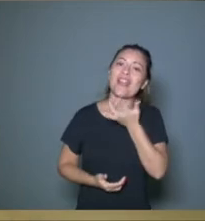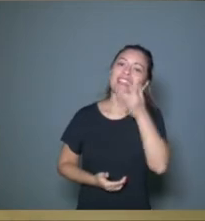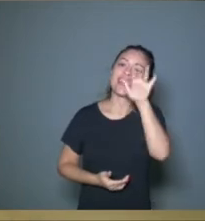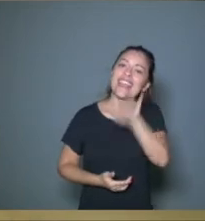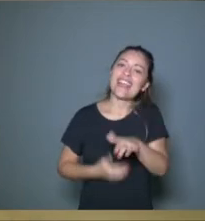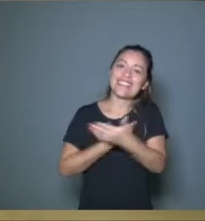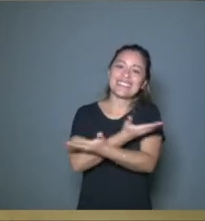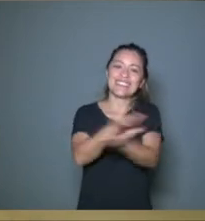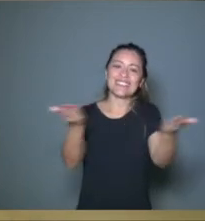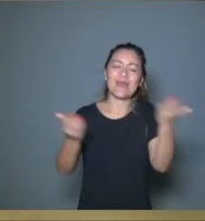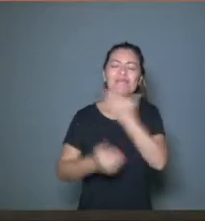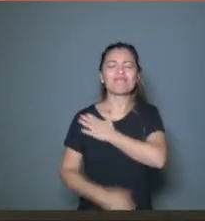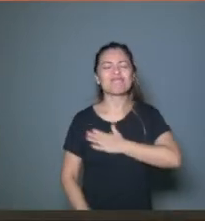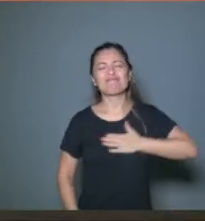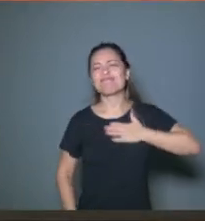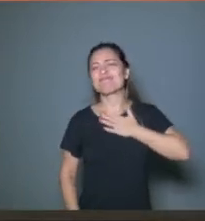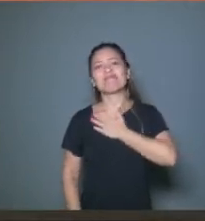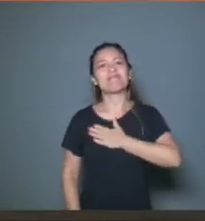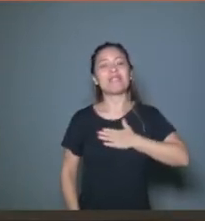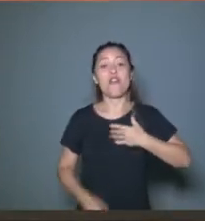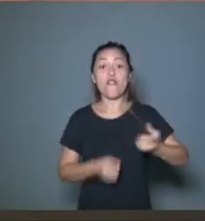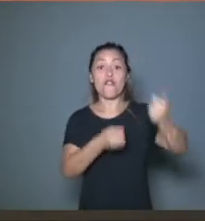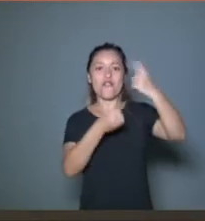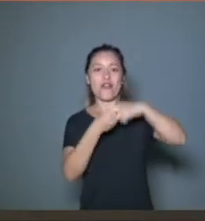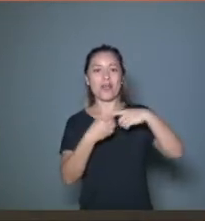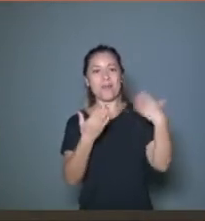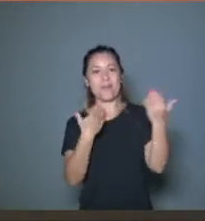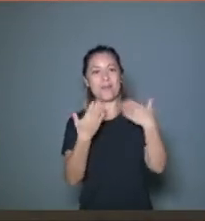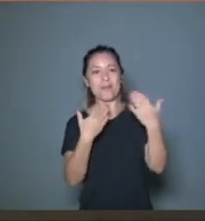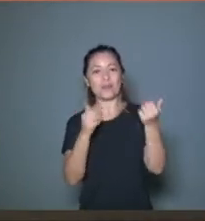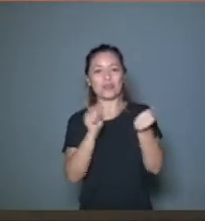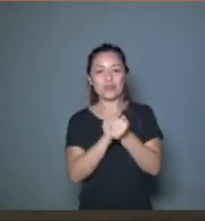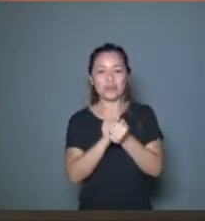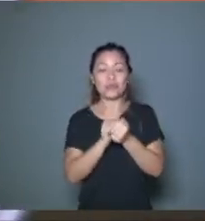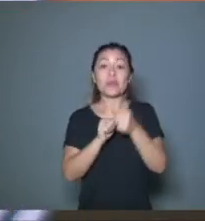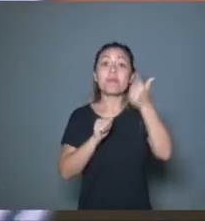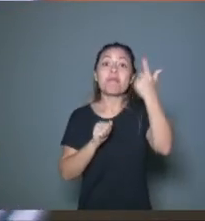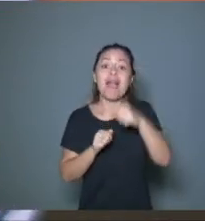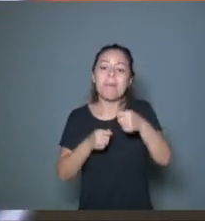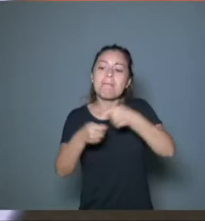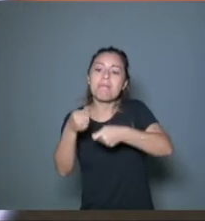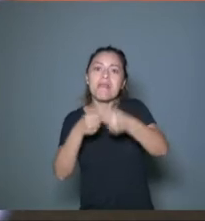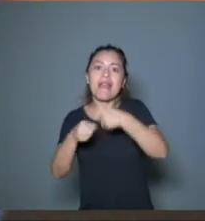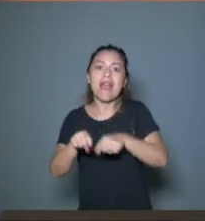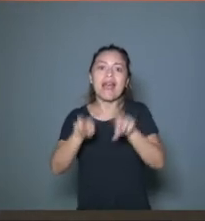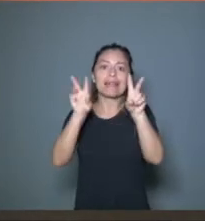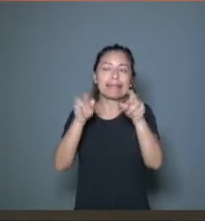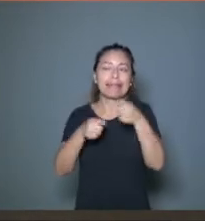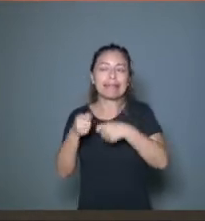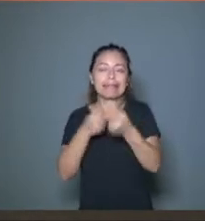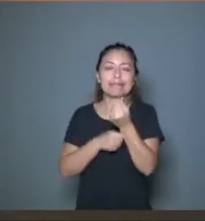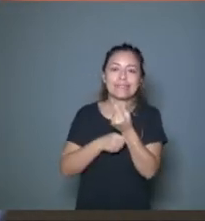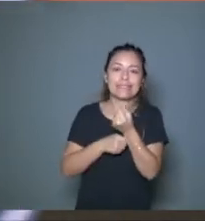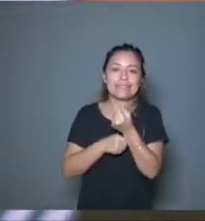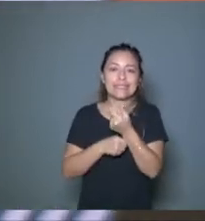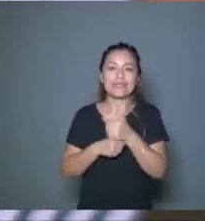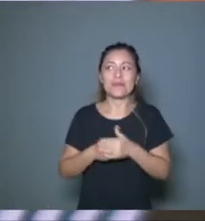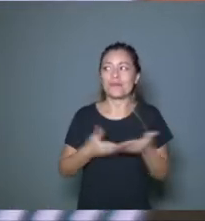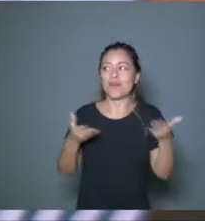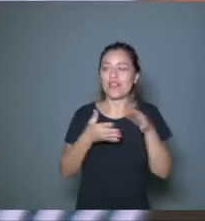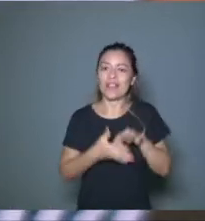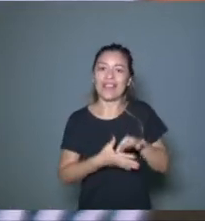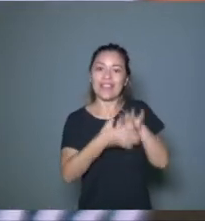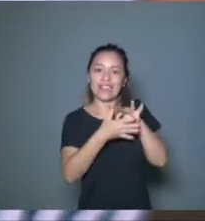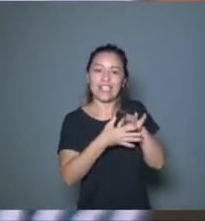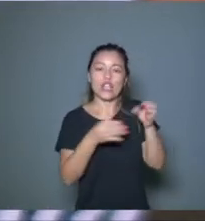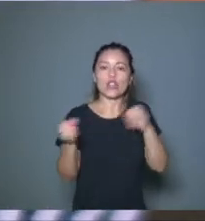Pavinato. Good afternoon, everyone. It's a pleasure to be here to talk to the